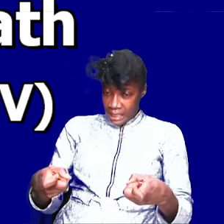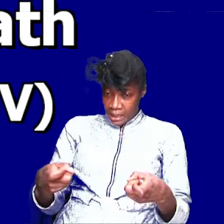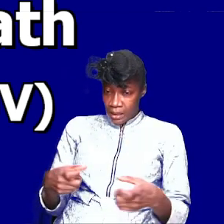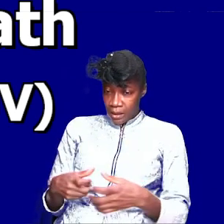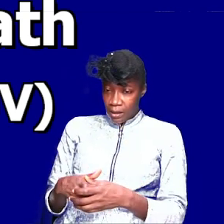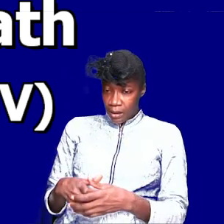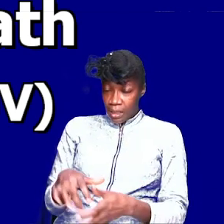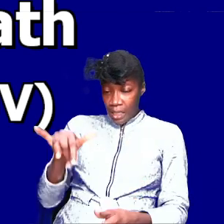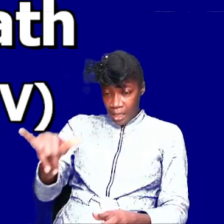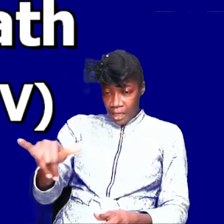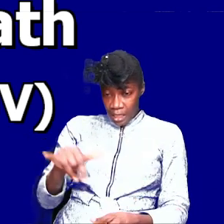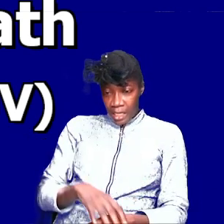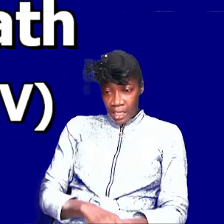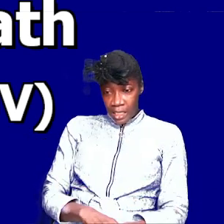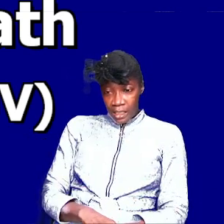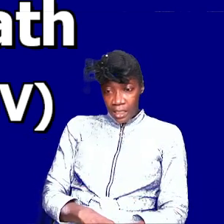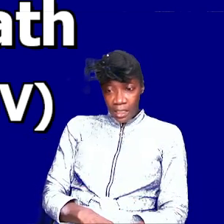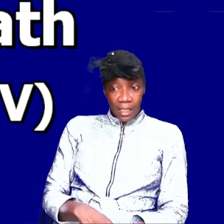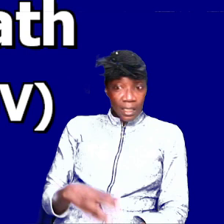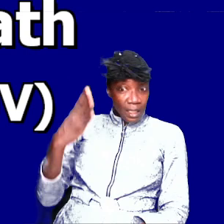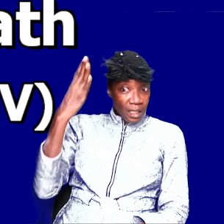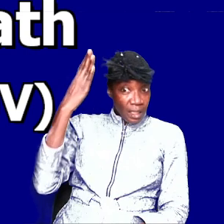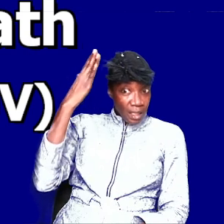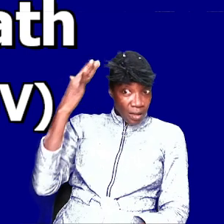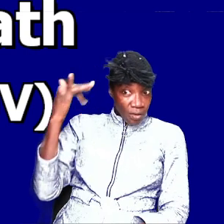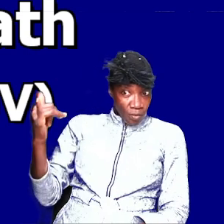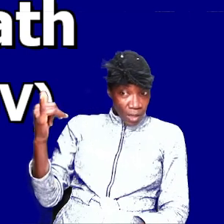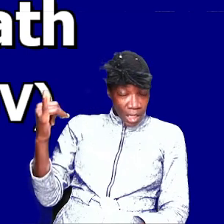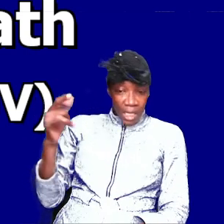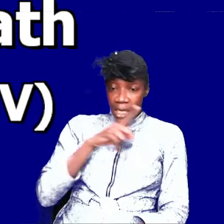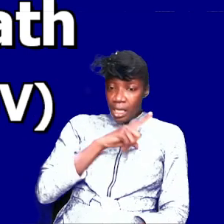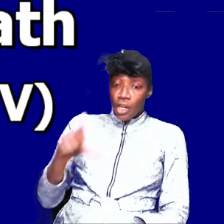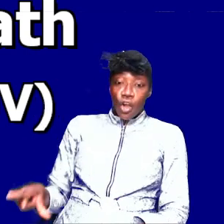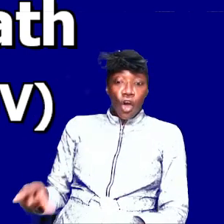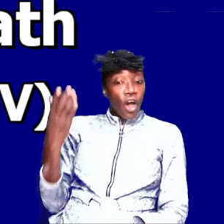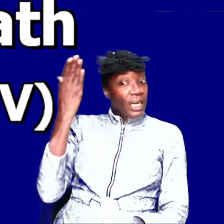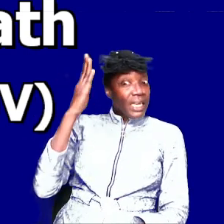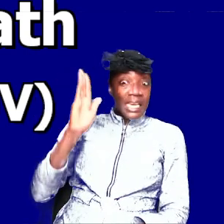sinned, that is why the Lord did not give an answer.